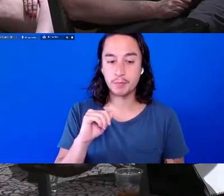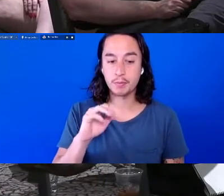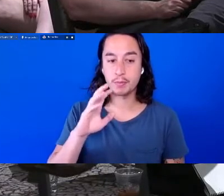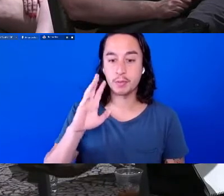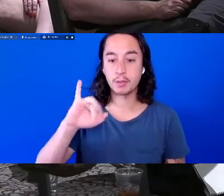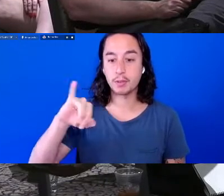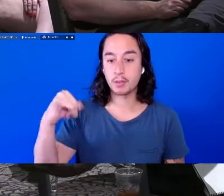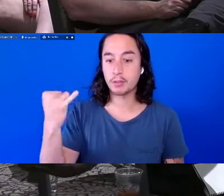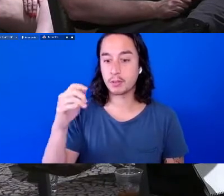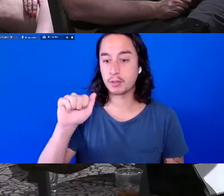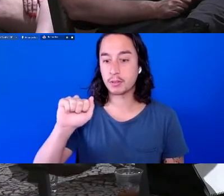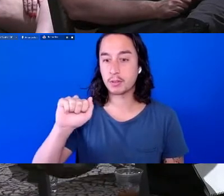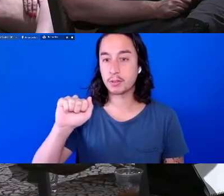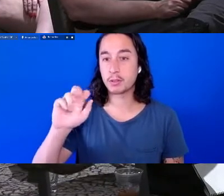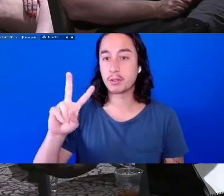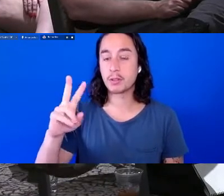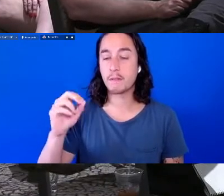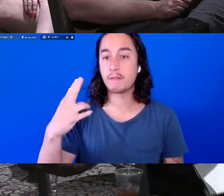Javon Martin. Thank